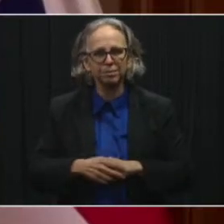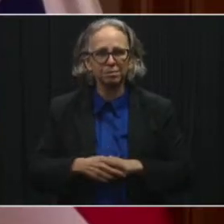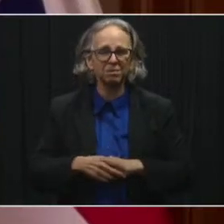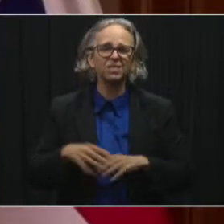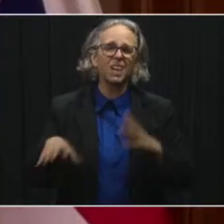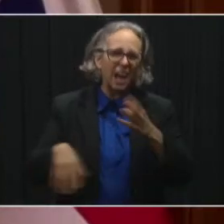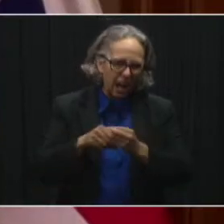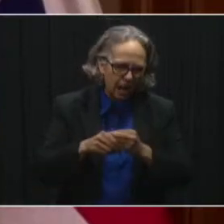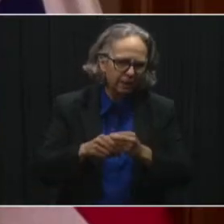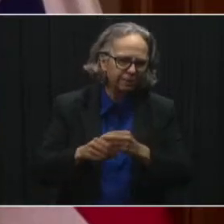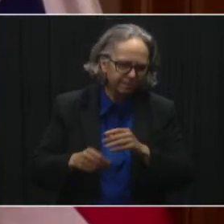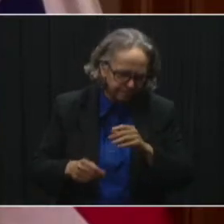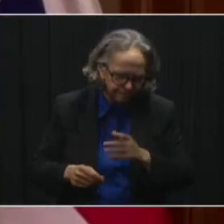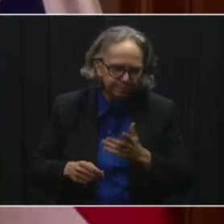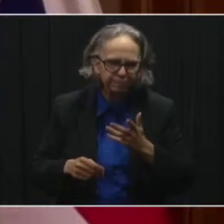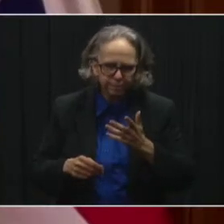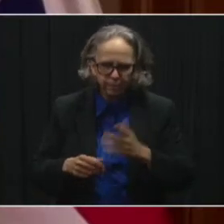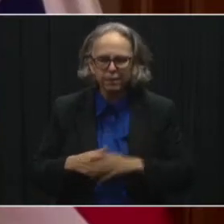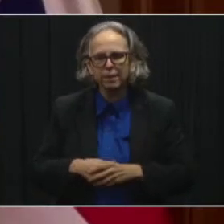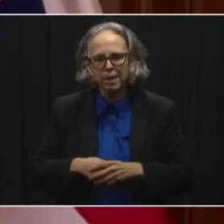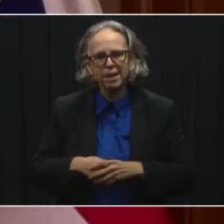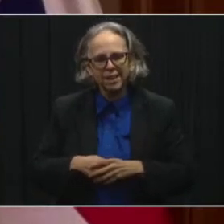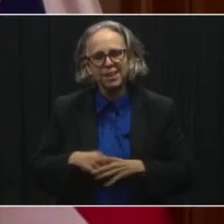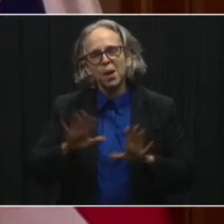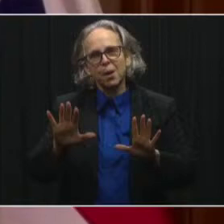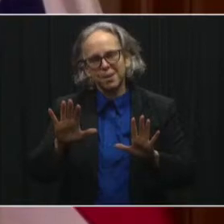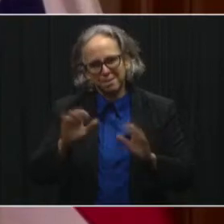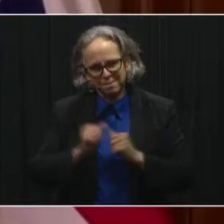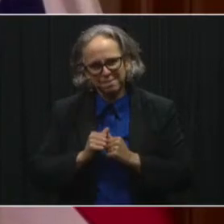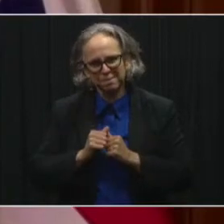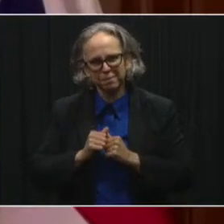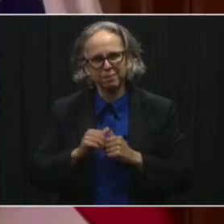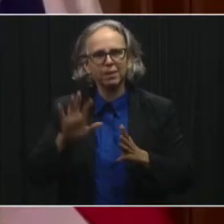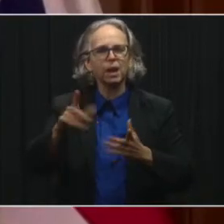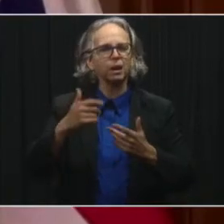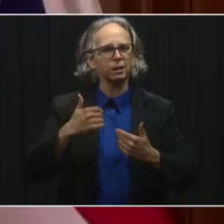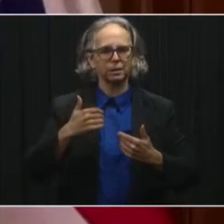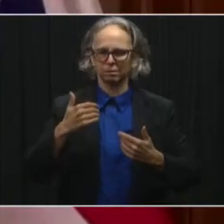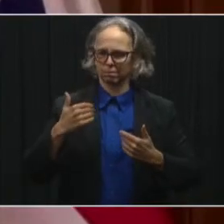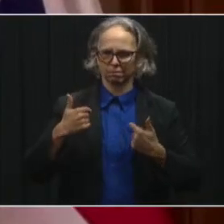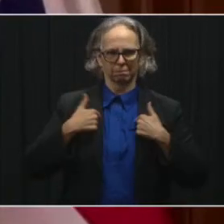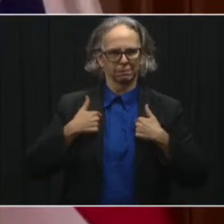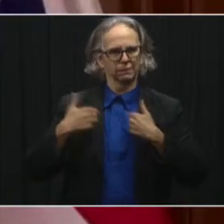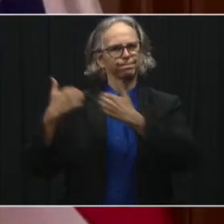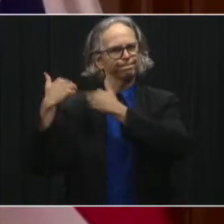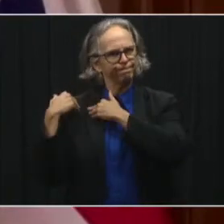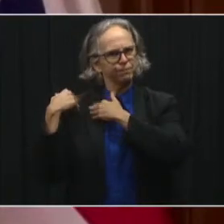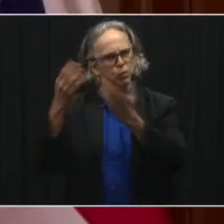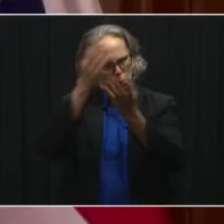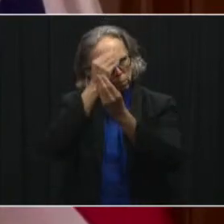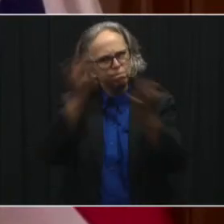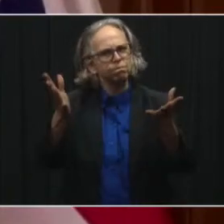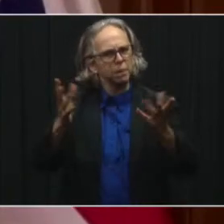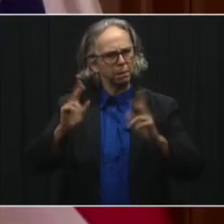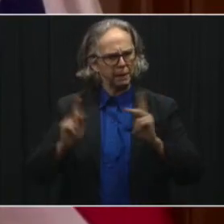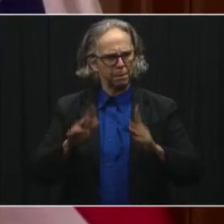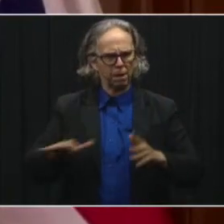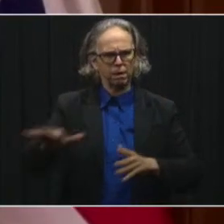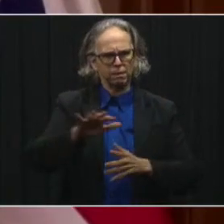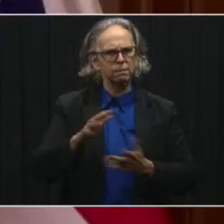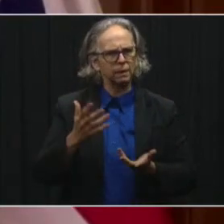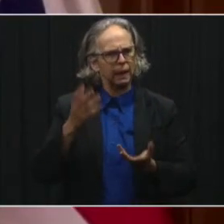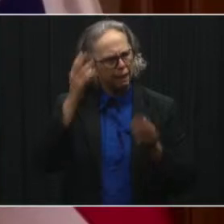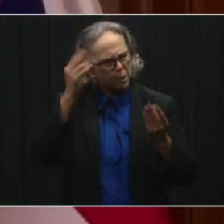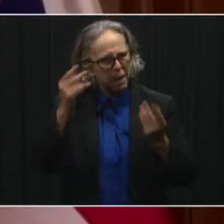know, I think have an obligation to do what we're doing today, and that is put out in front of the people of the state